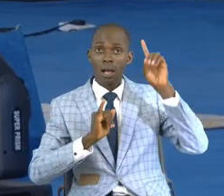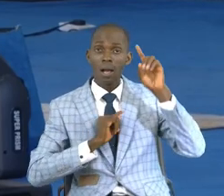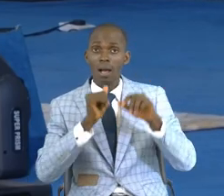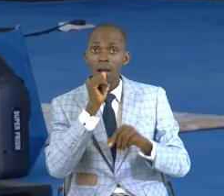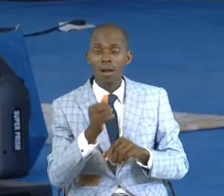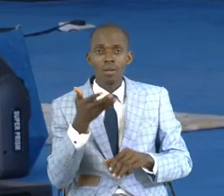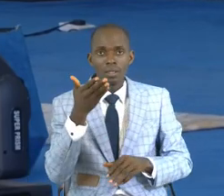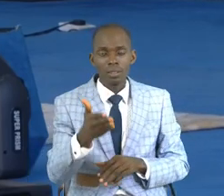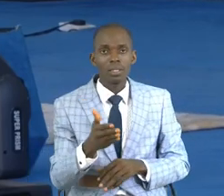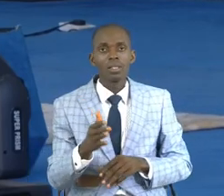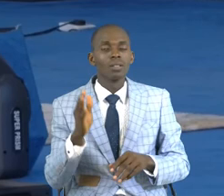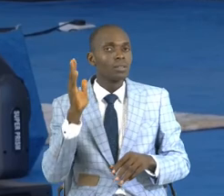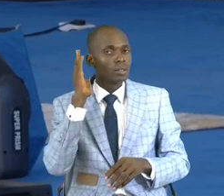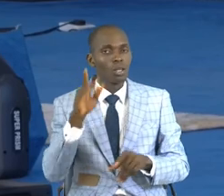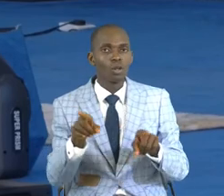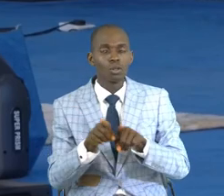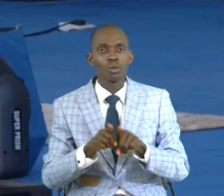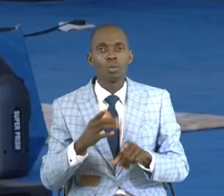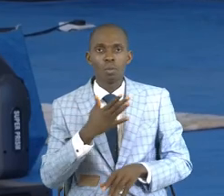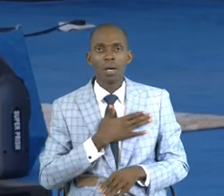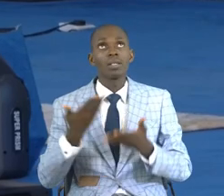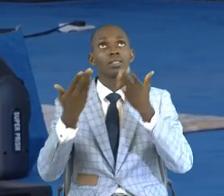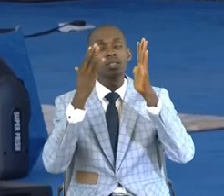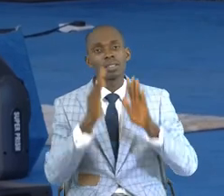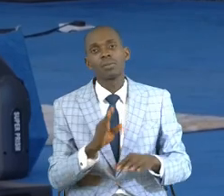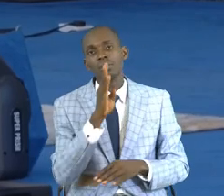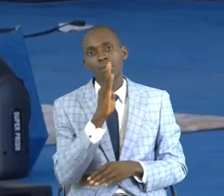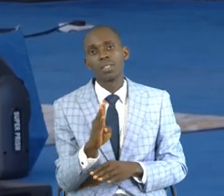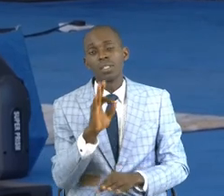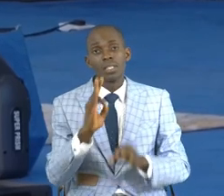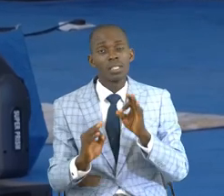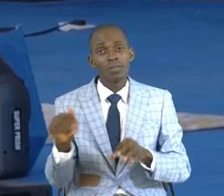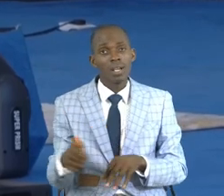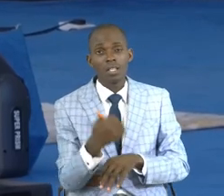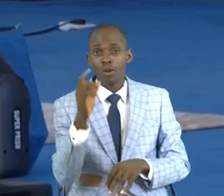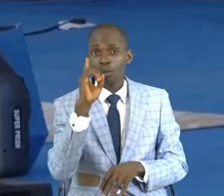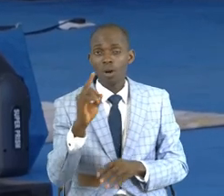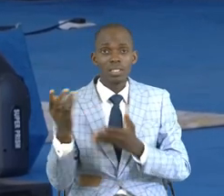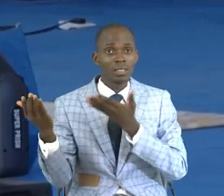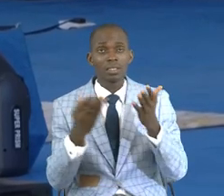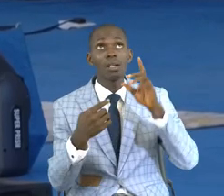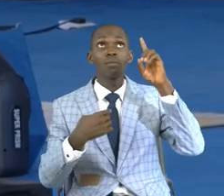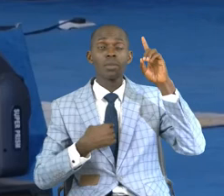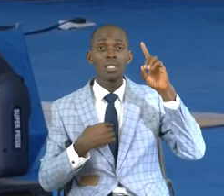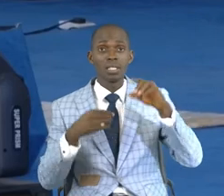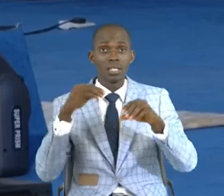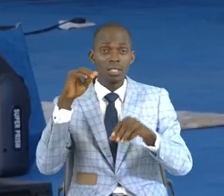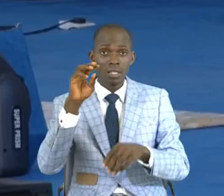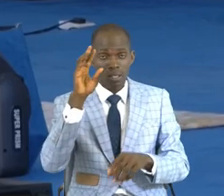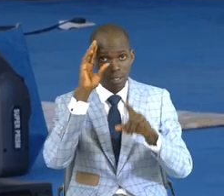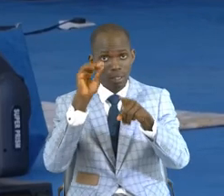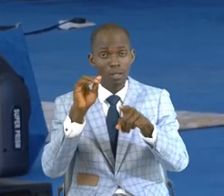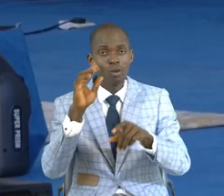also my servant be. If any man serve me, him will my